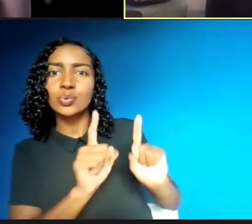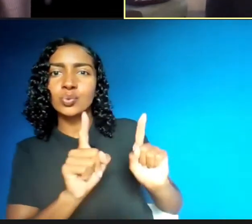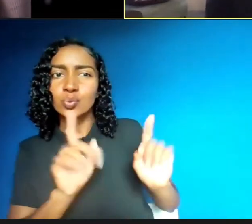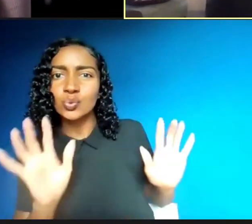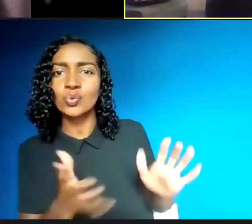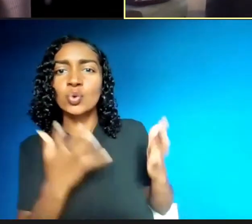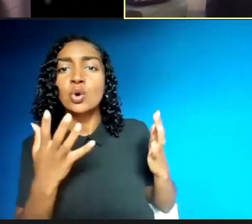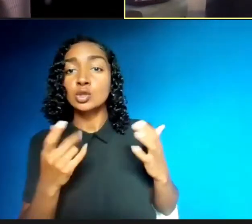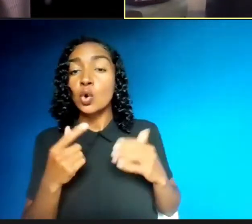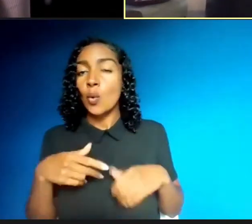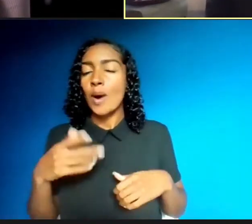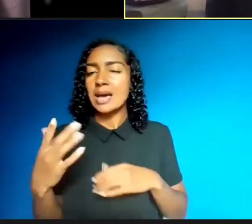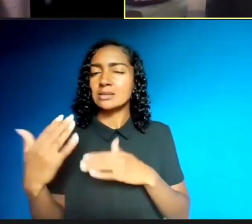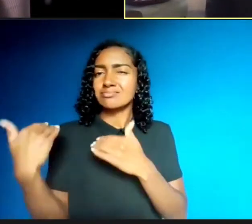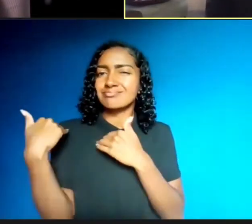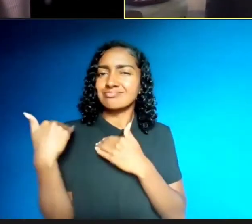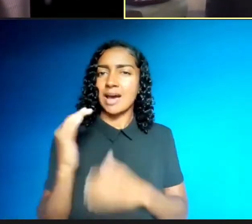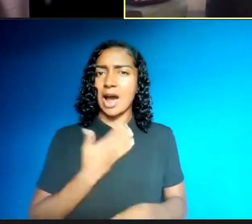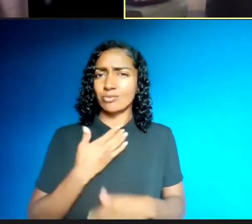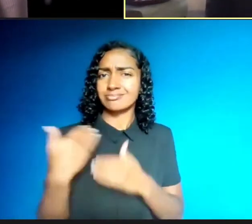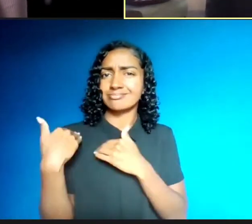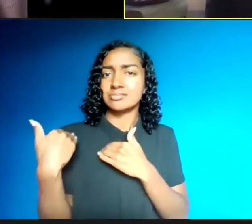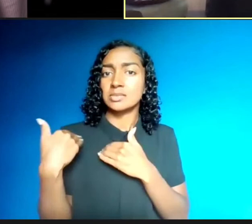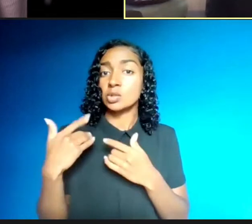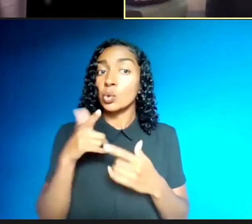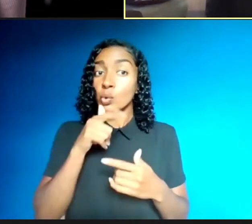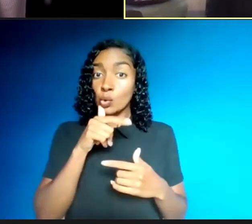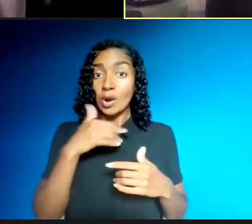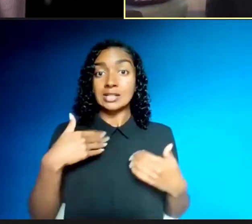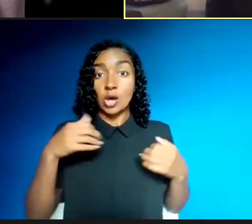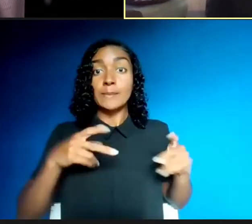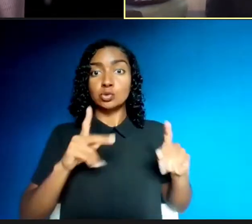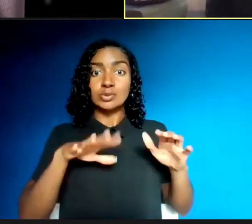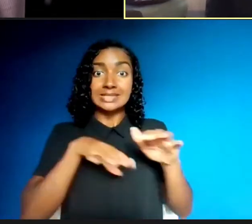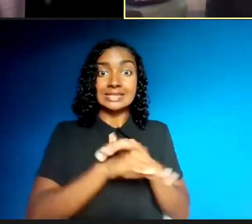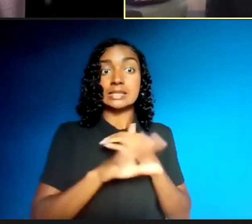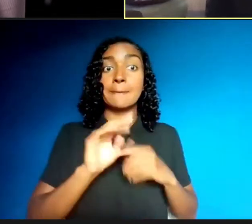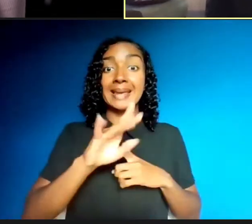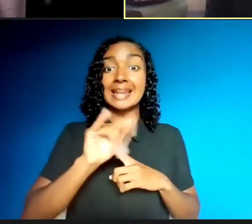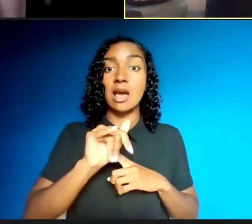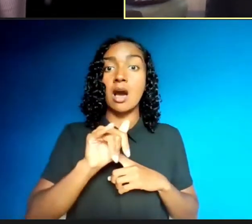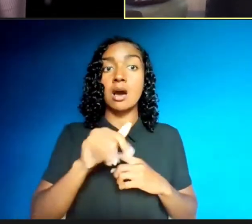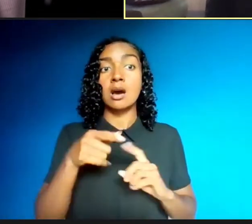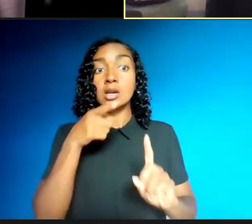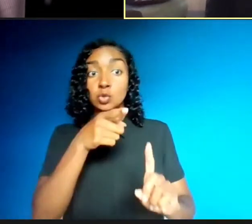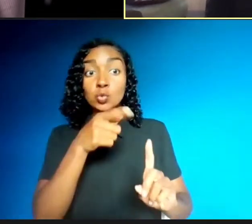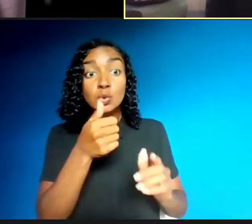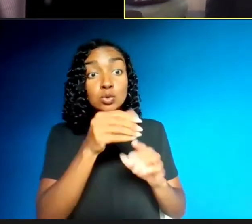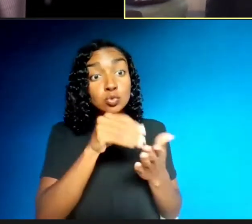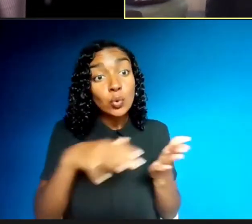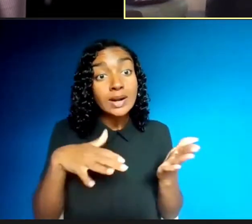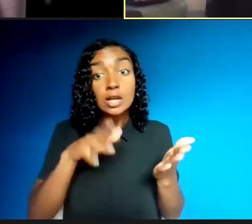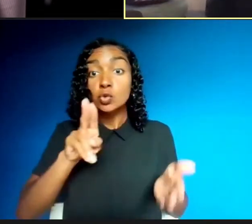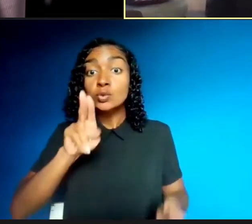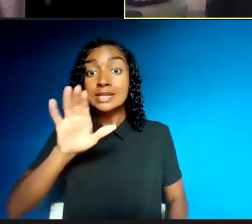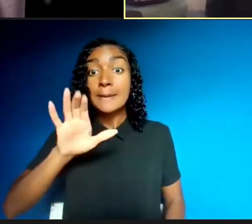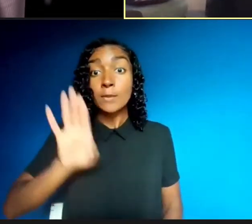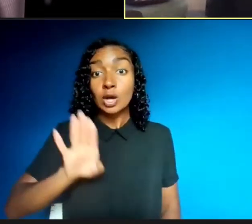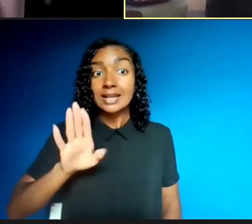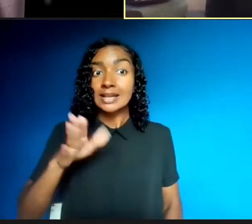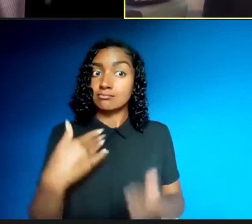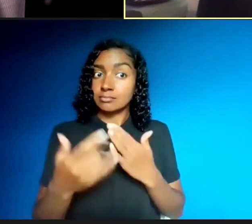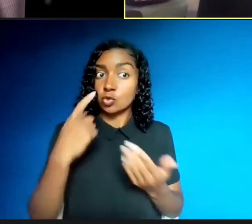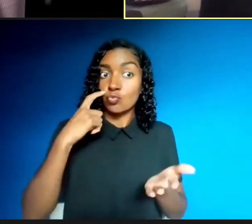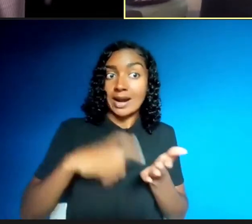get through the door. And even if you're a student at UC Berkeley, whether you see it that way or not, you're through the door. You're through a door. And then it becomes, while you're at